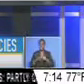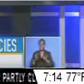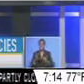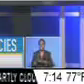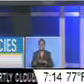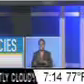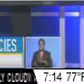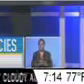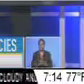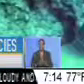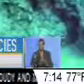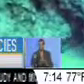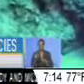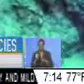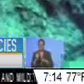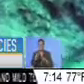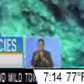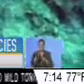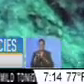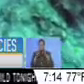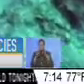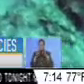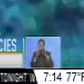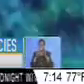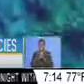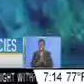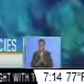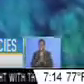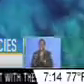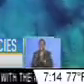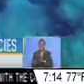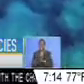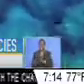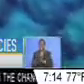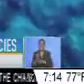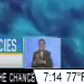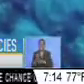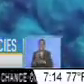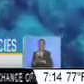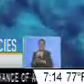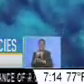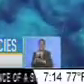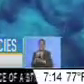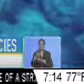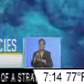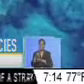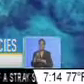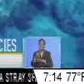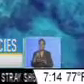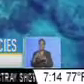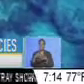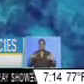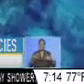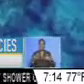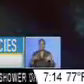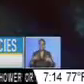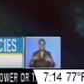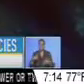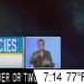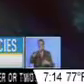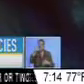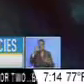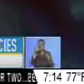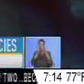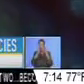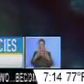Davis. The Nassau grouper is a medium to large fish with a number of lighter stripes and dark spots that can be found swimming wildly